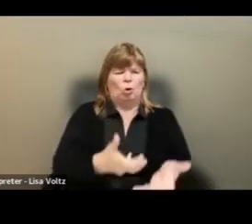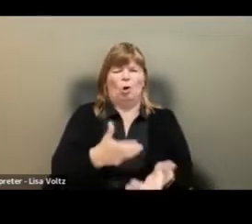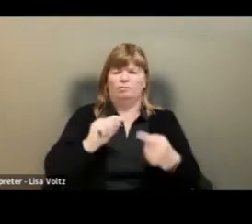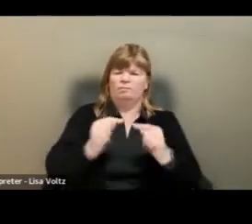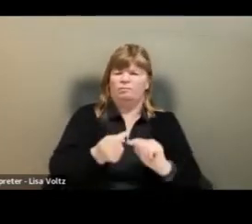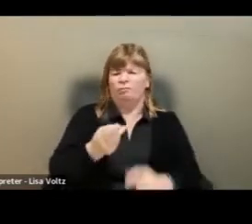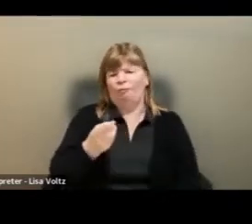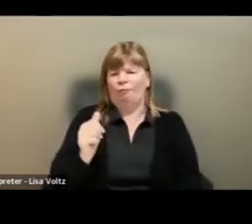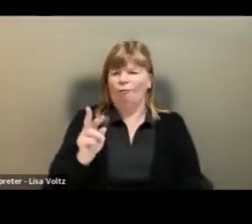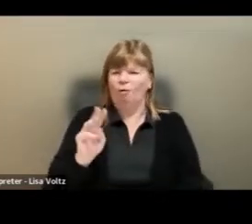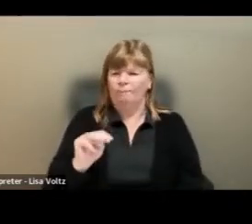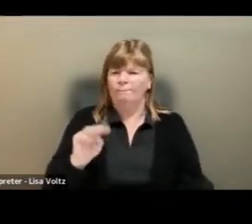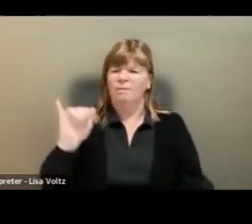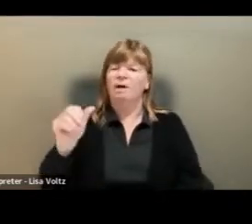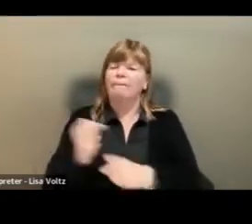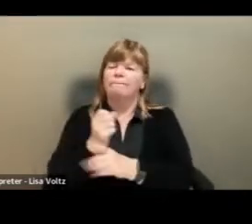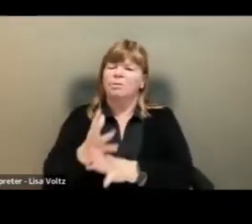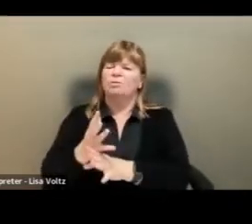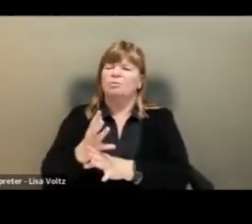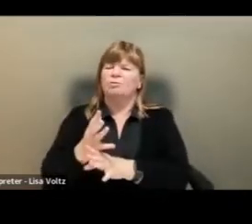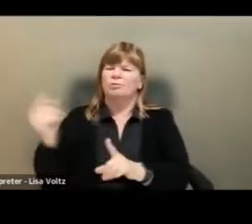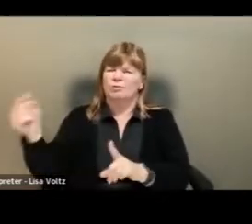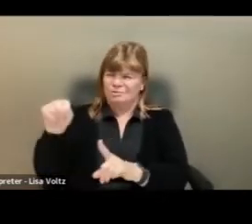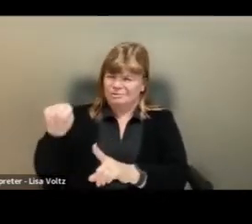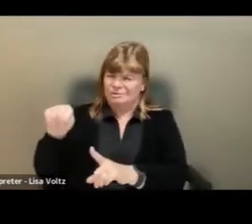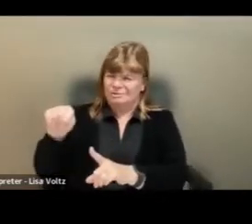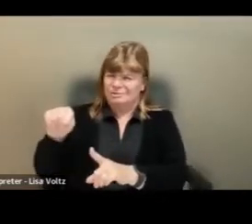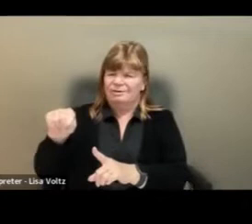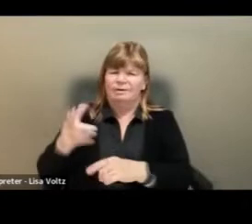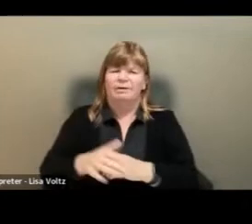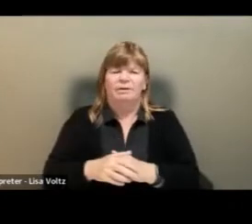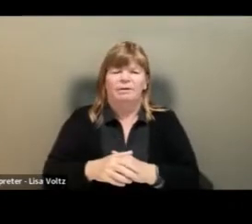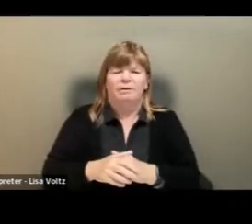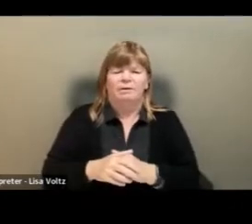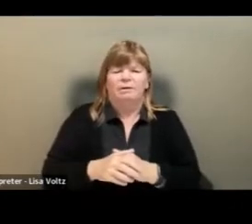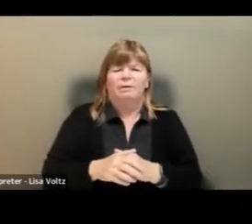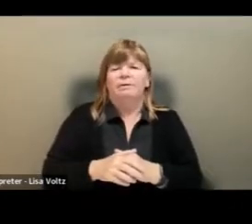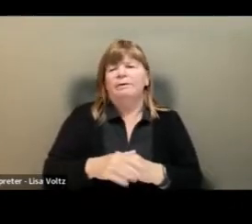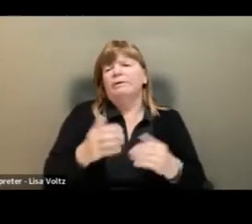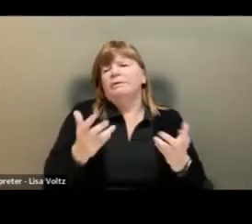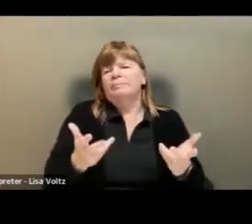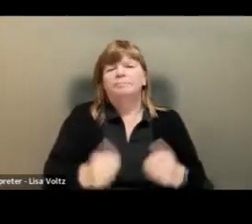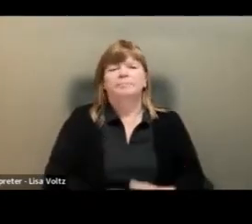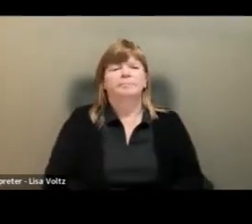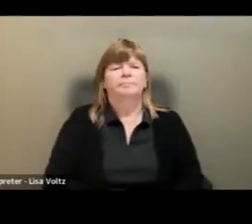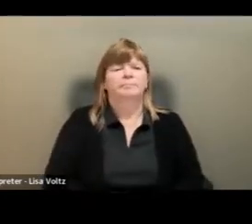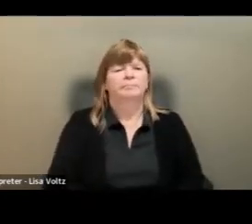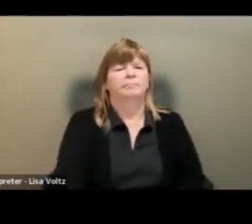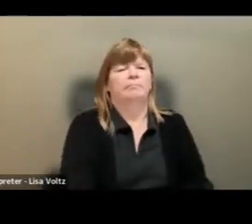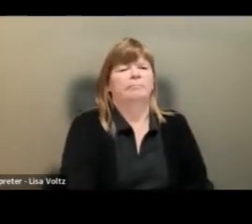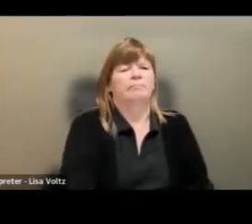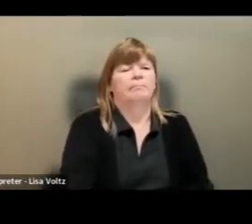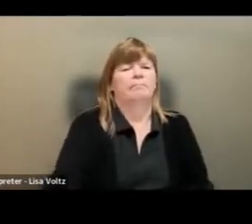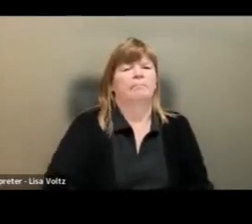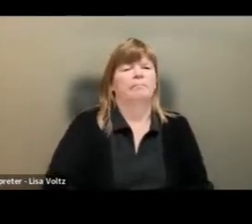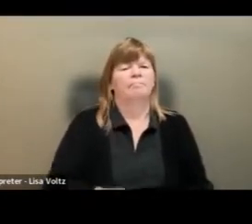the abuser, back into the center of focus, it's here. So we're just going to here, actually,